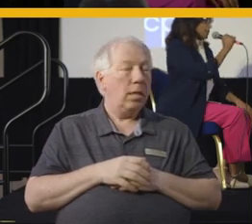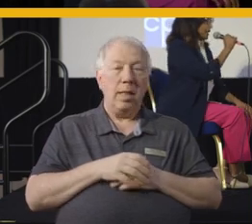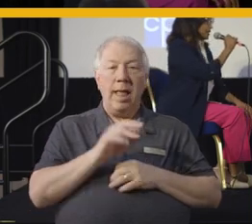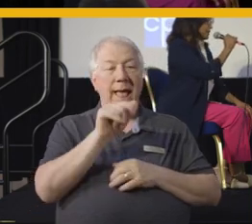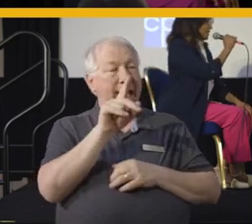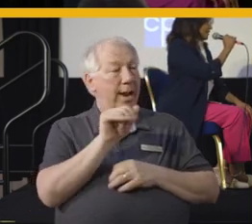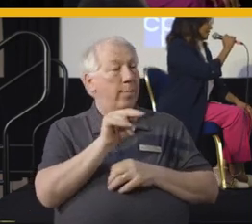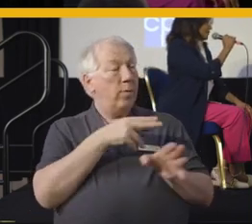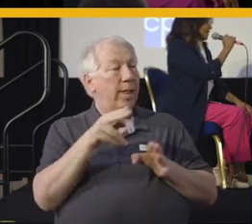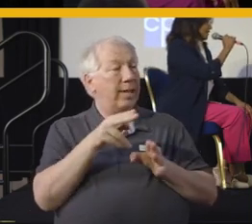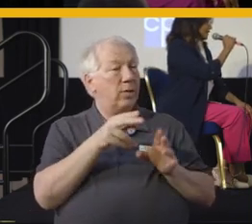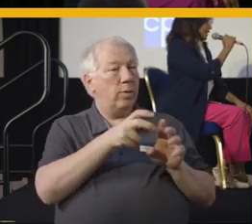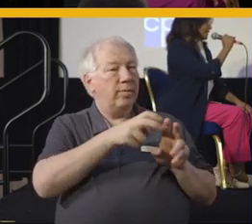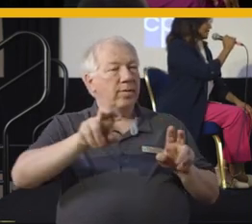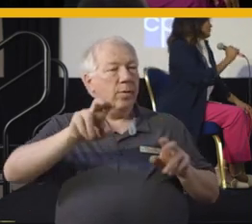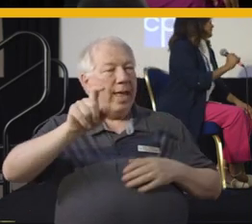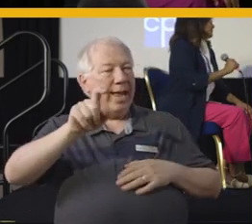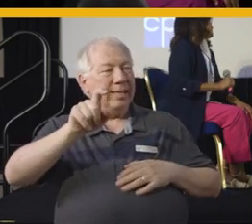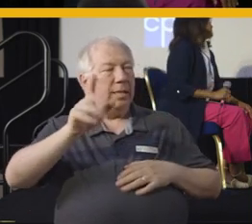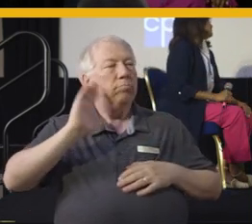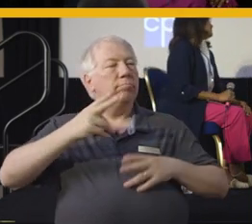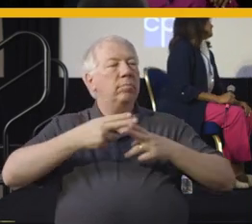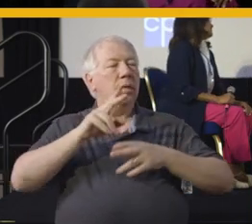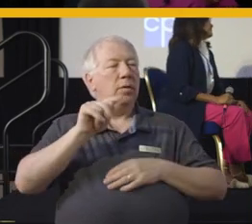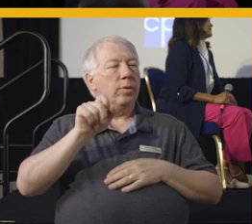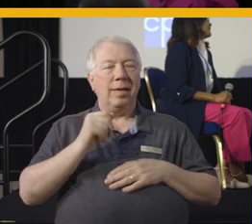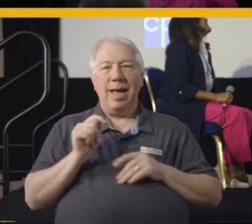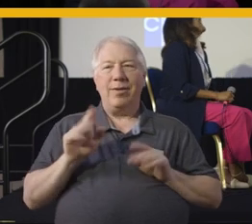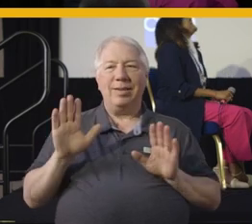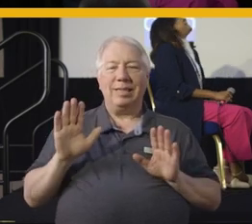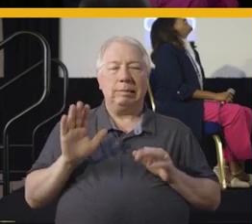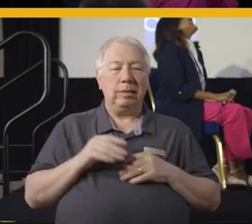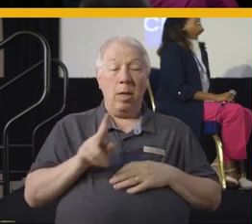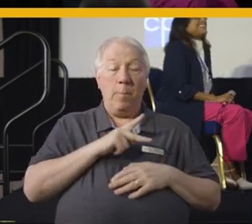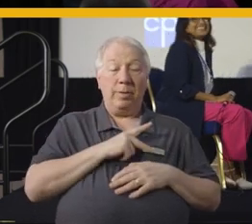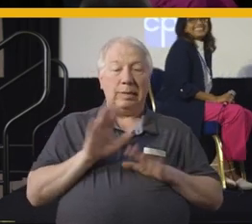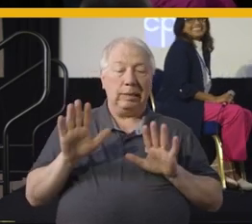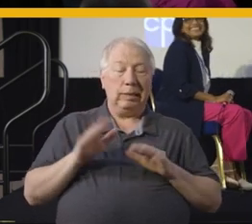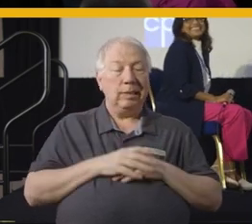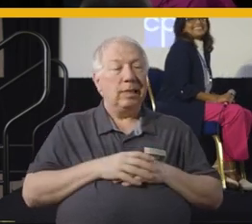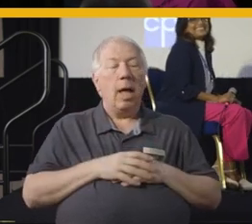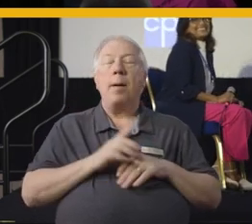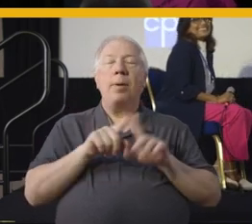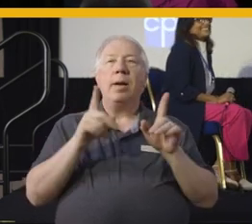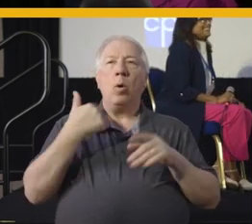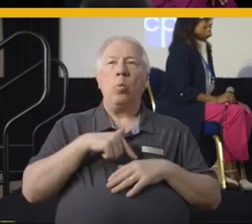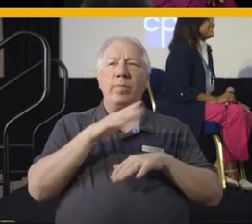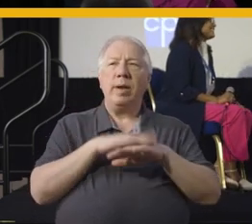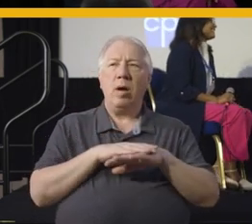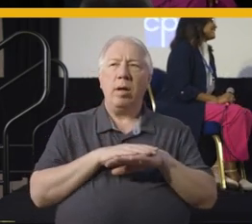Adam, are you planning to extend into Twitter, X? I try to stay away from, personally. No. On X, we've been